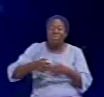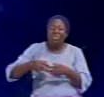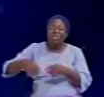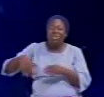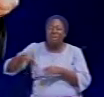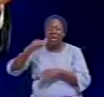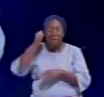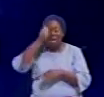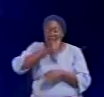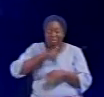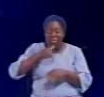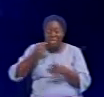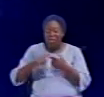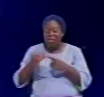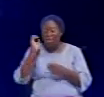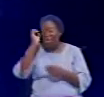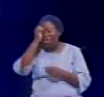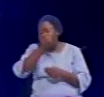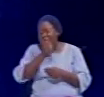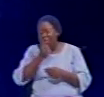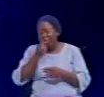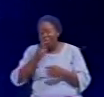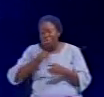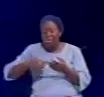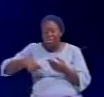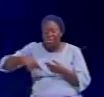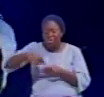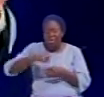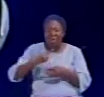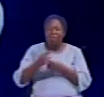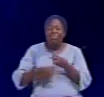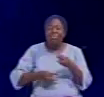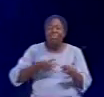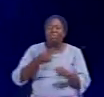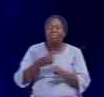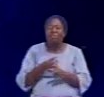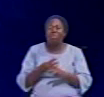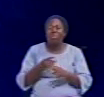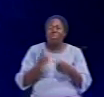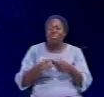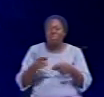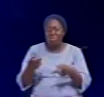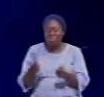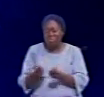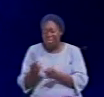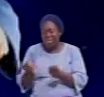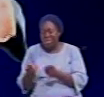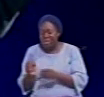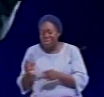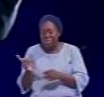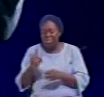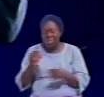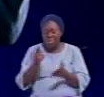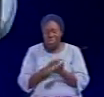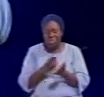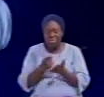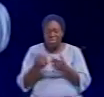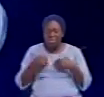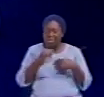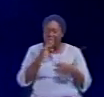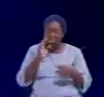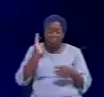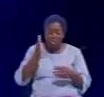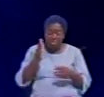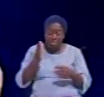Europe, round the world, to the Antarcticas, to the places where the gospel have not been reached, that the